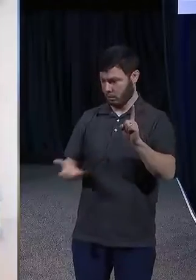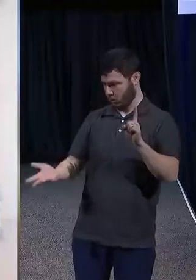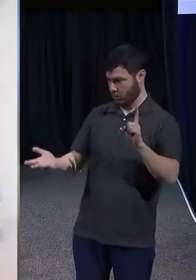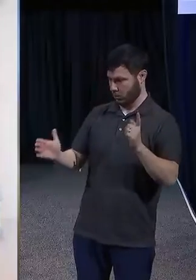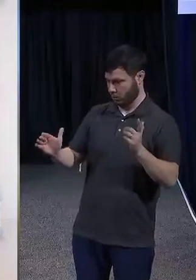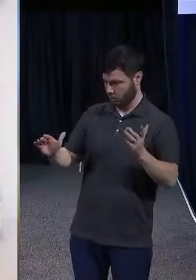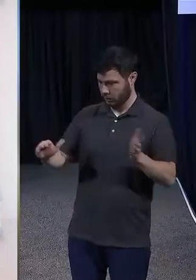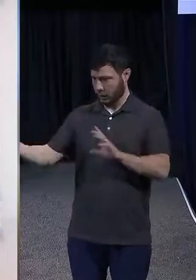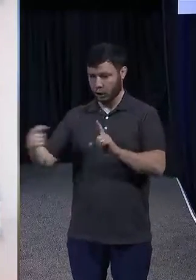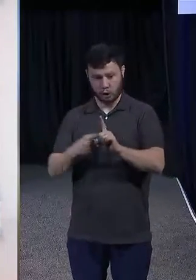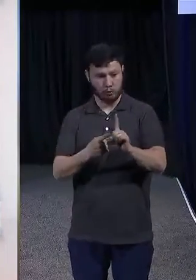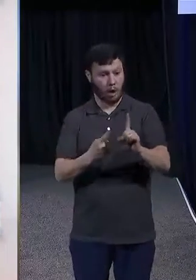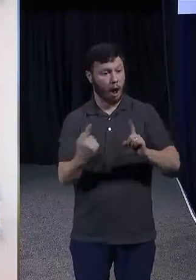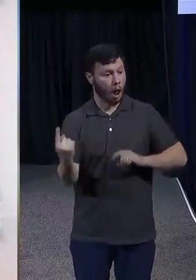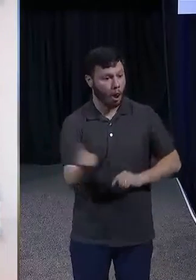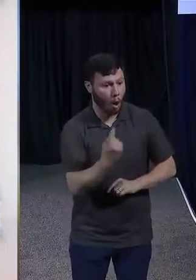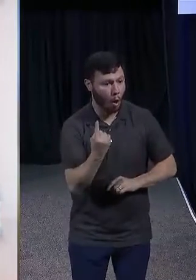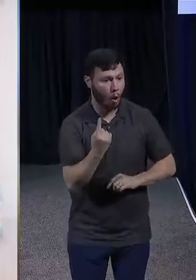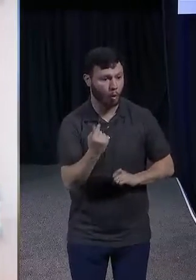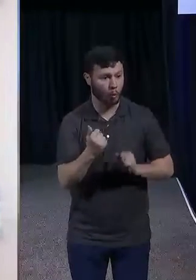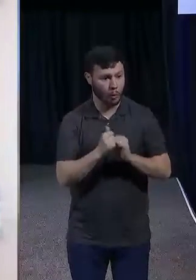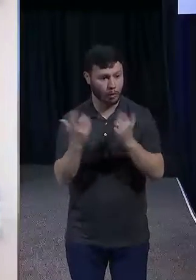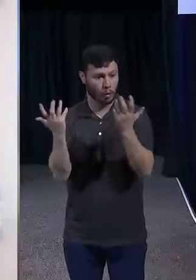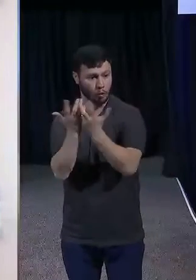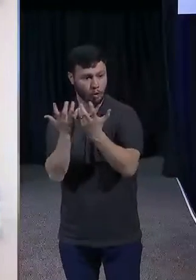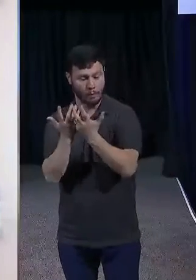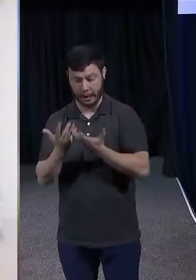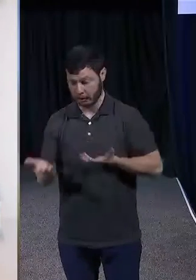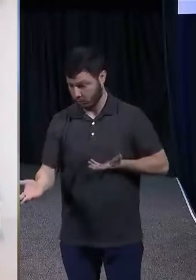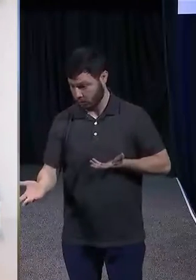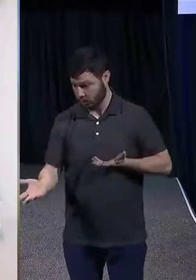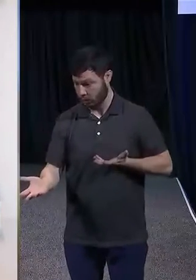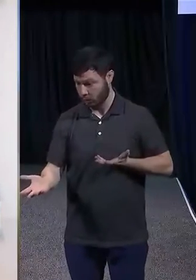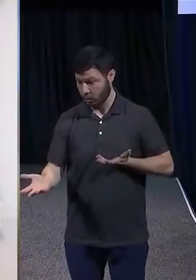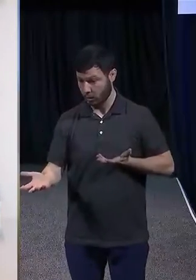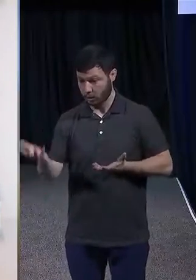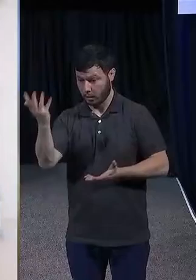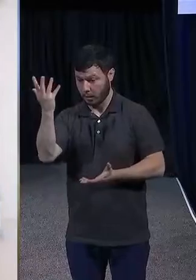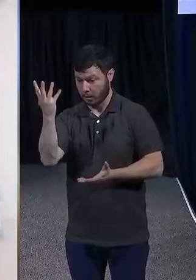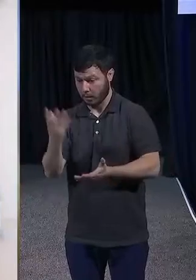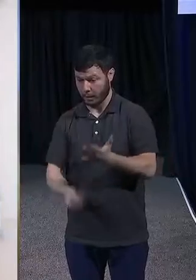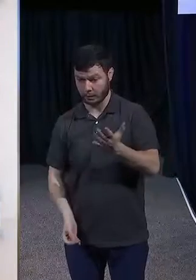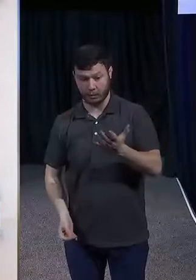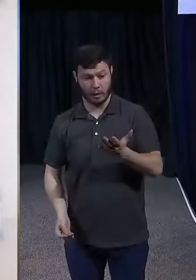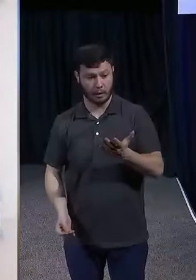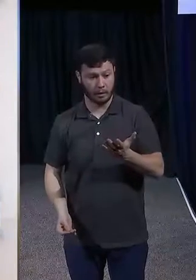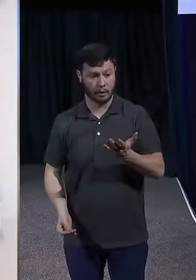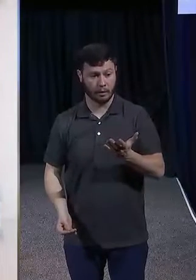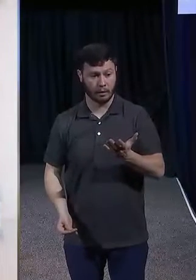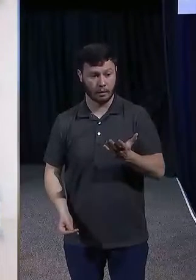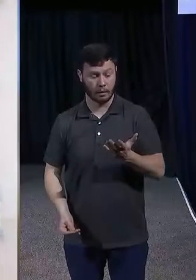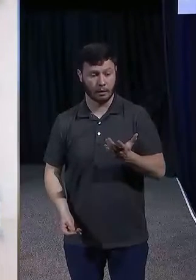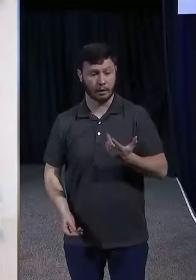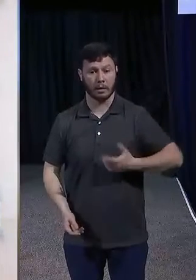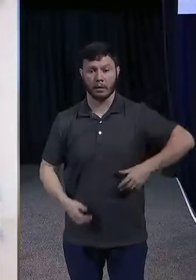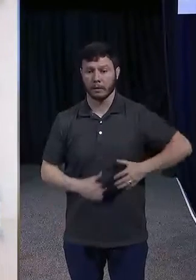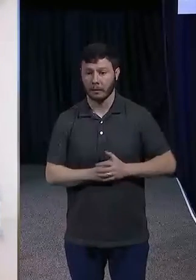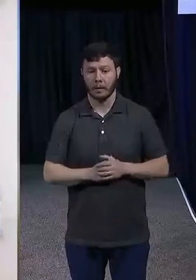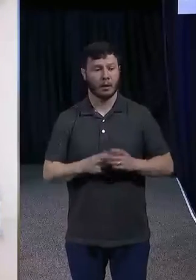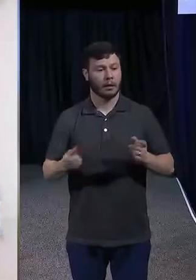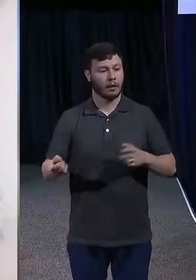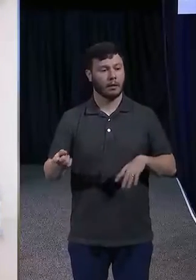where she was alone with a roommate, and she passed away. And they searched far and wide